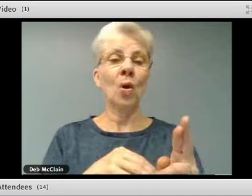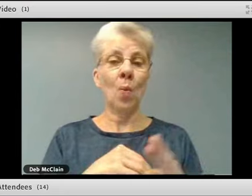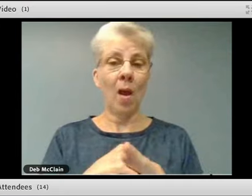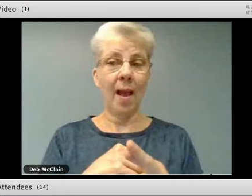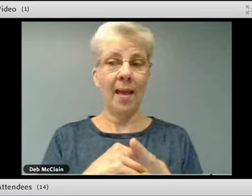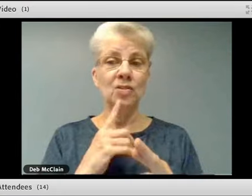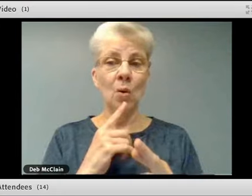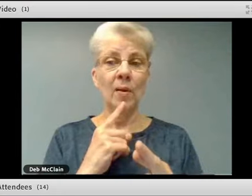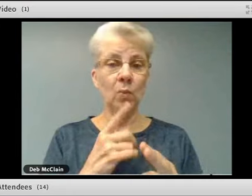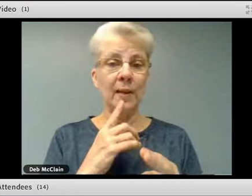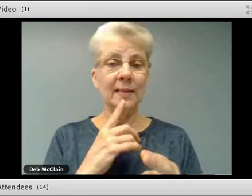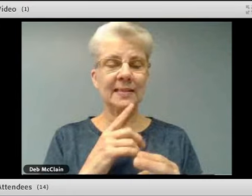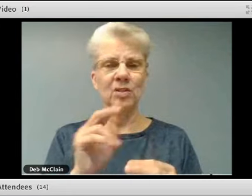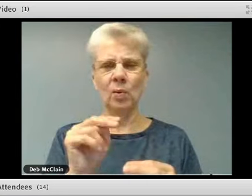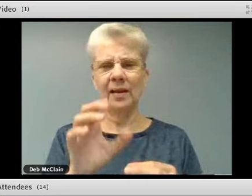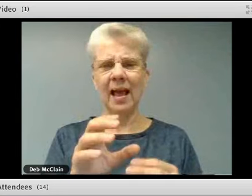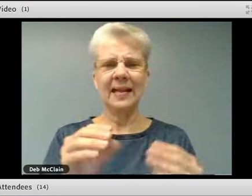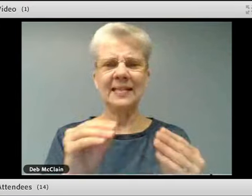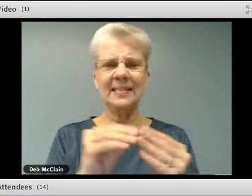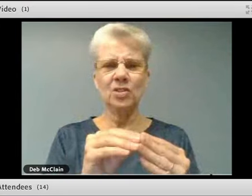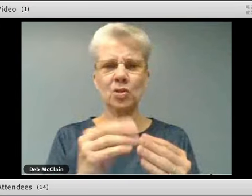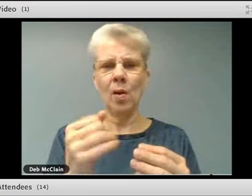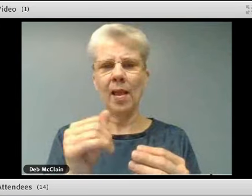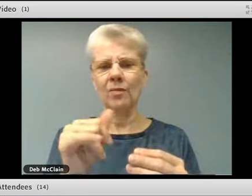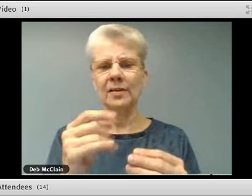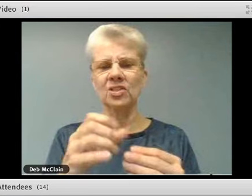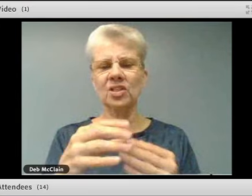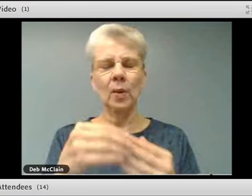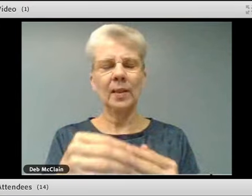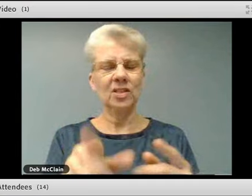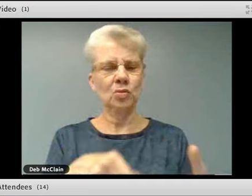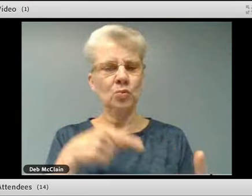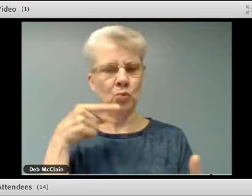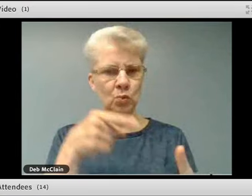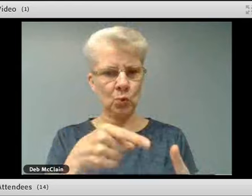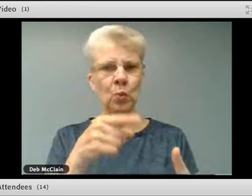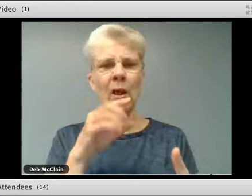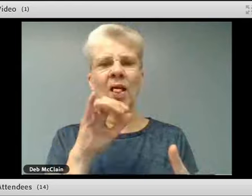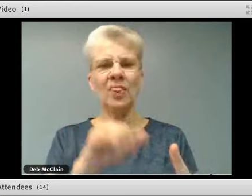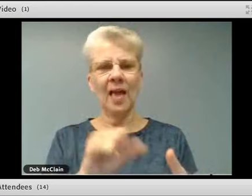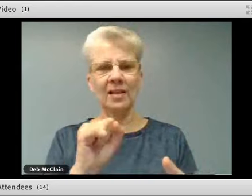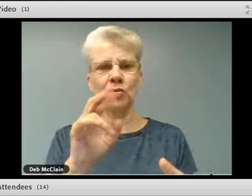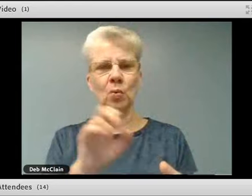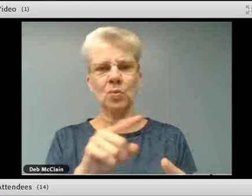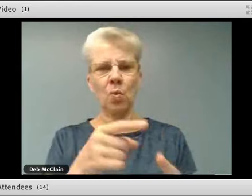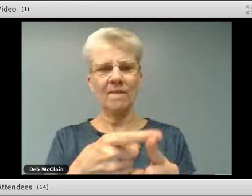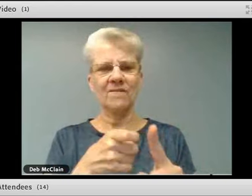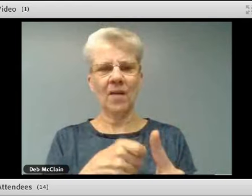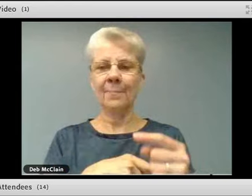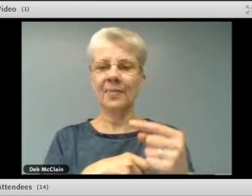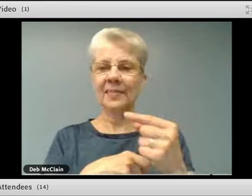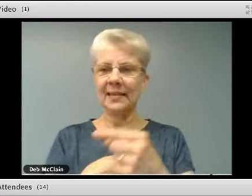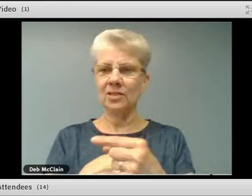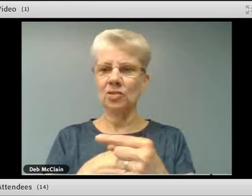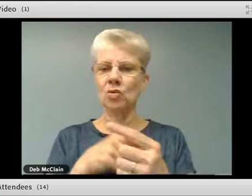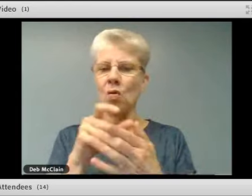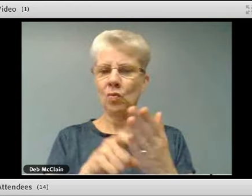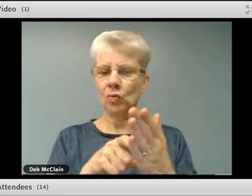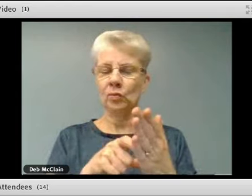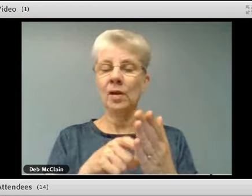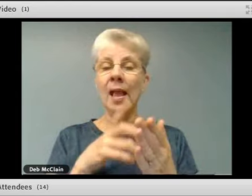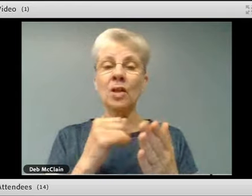North Carolina Digital Heritage Center, it would take us directly to the source where this came from. And you might